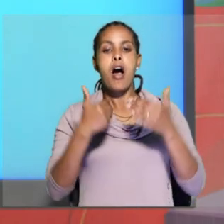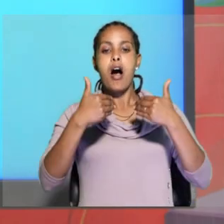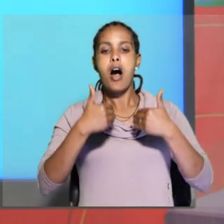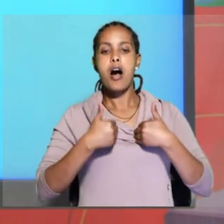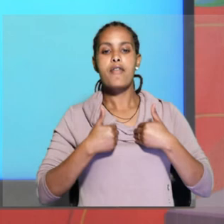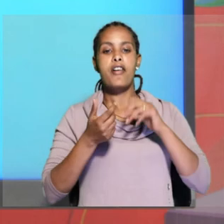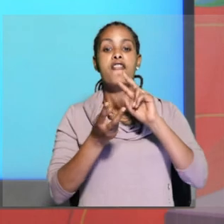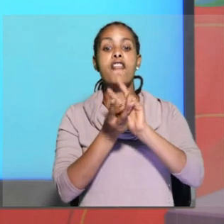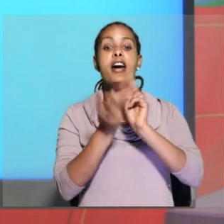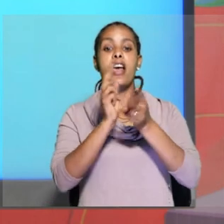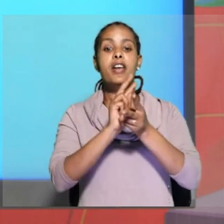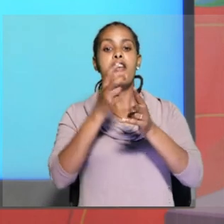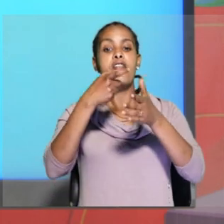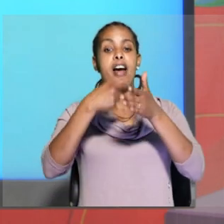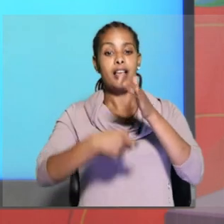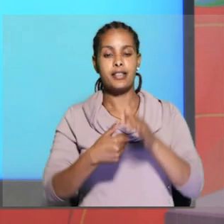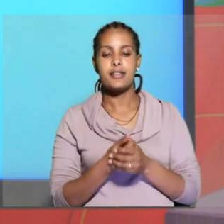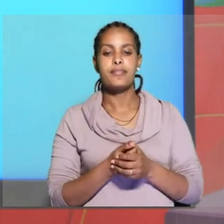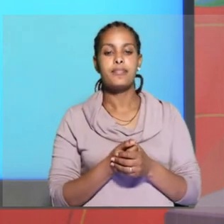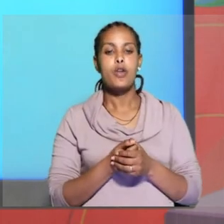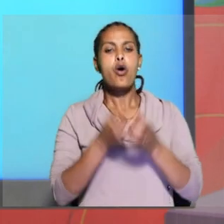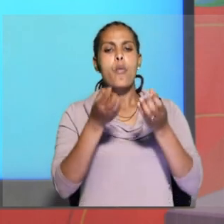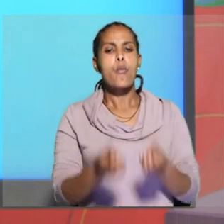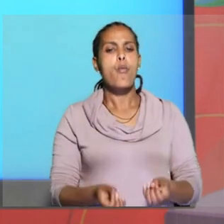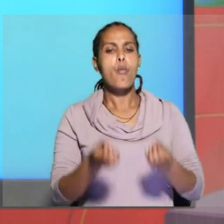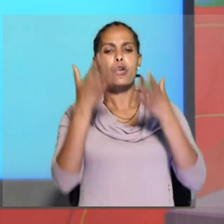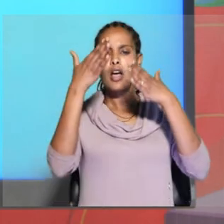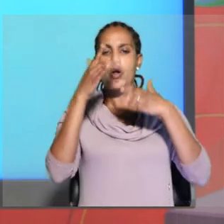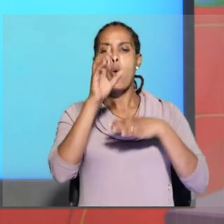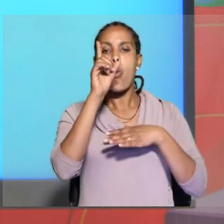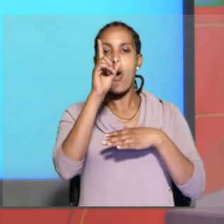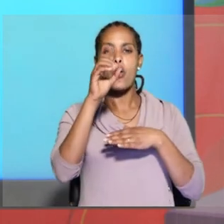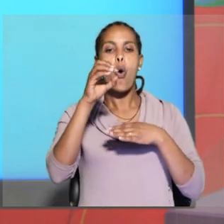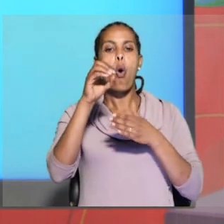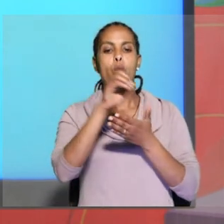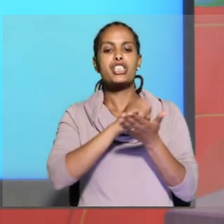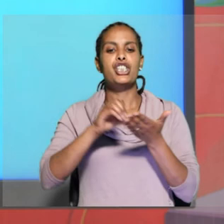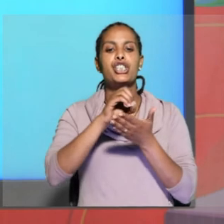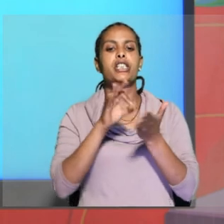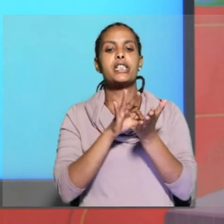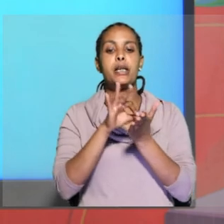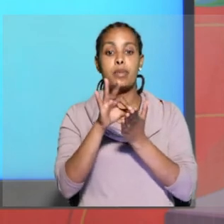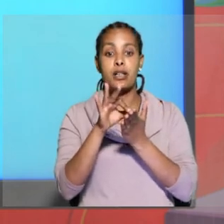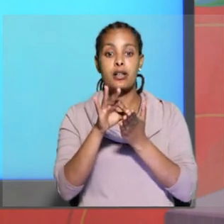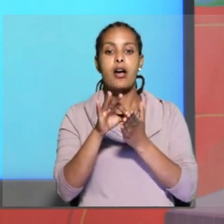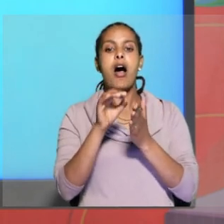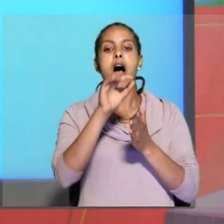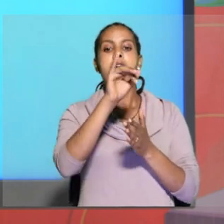have variable valences, more than one oxidation number. For